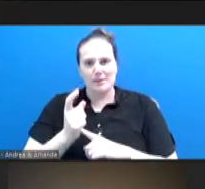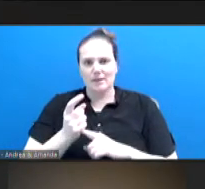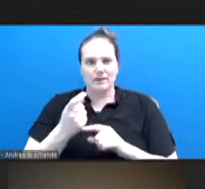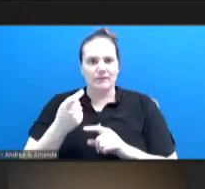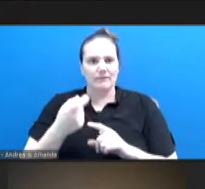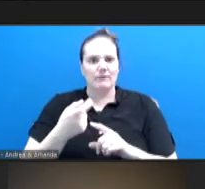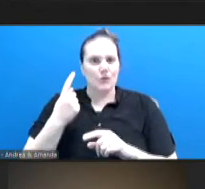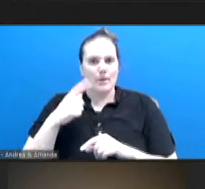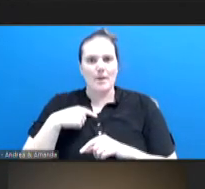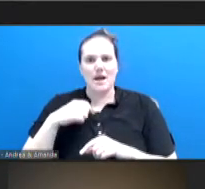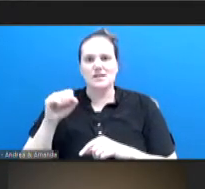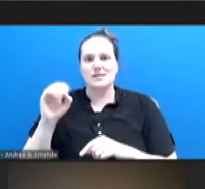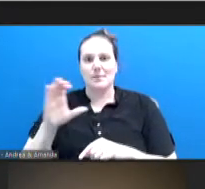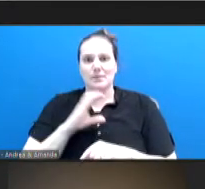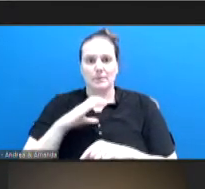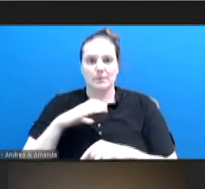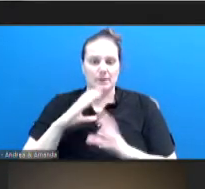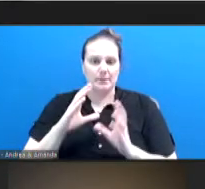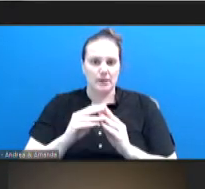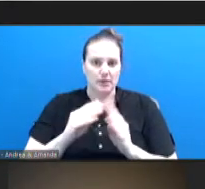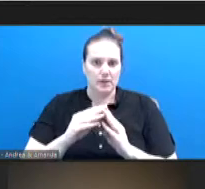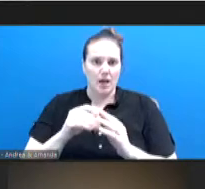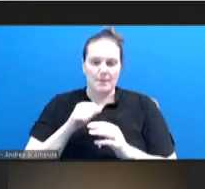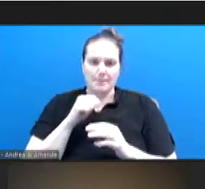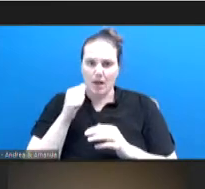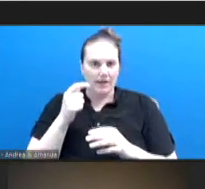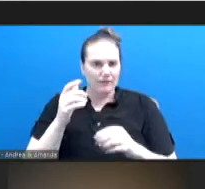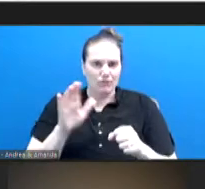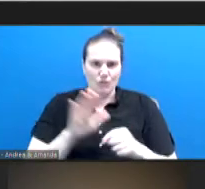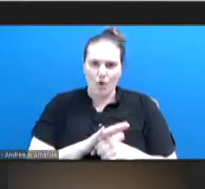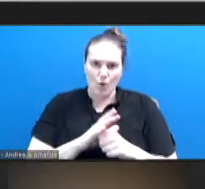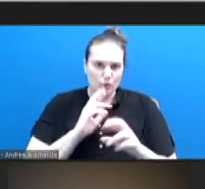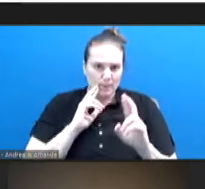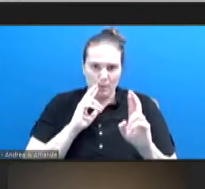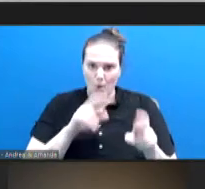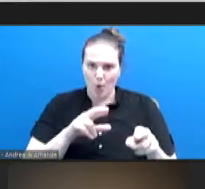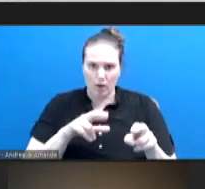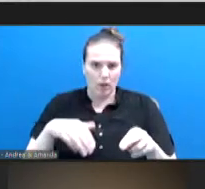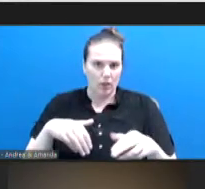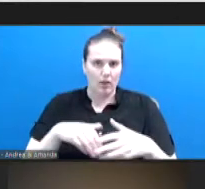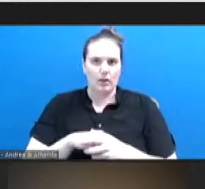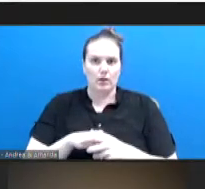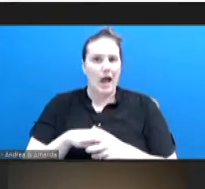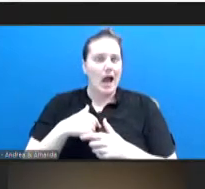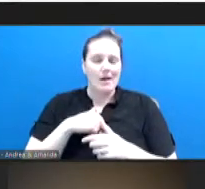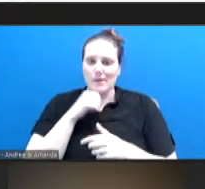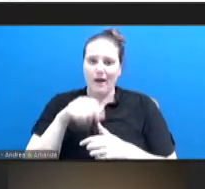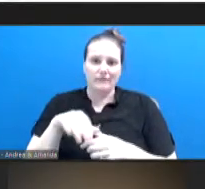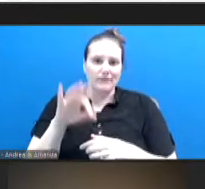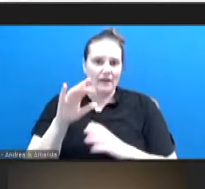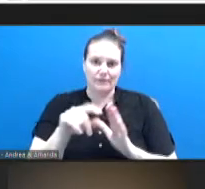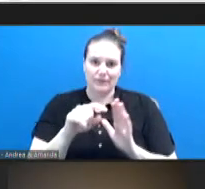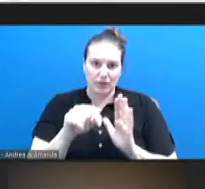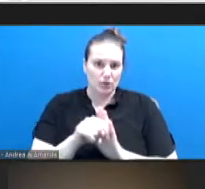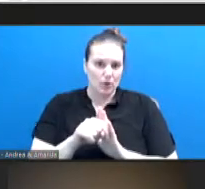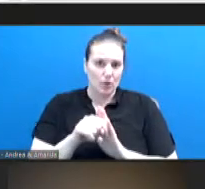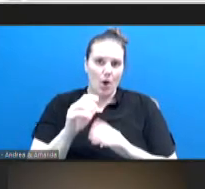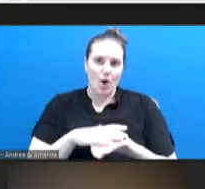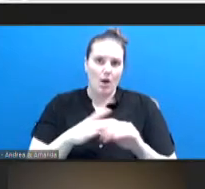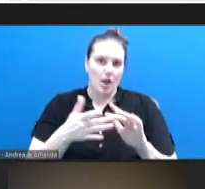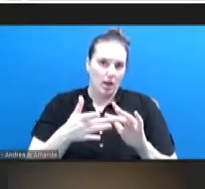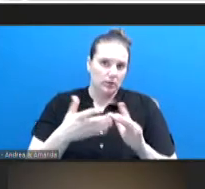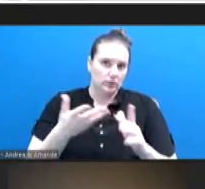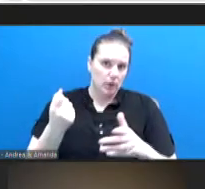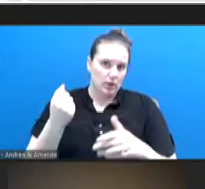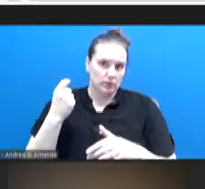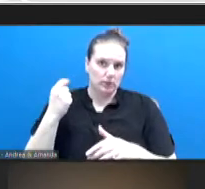subcommittee meeting, so I was not able to really give a thorough report out. And also, I did not find the video online. So I also